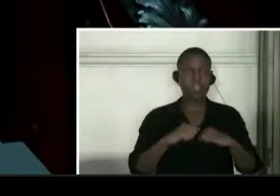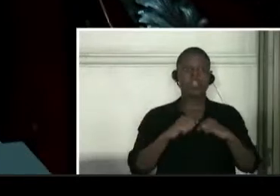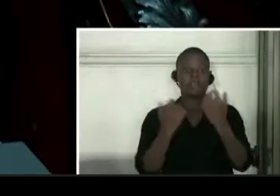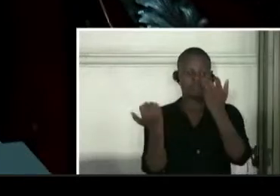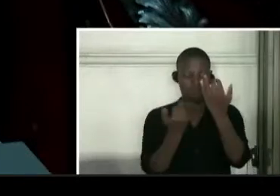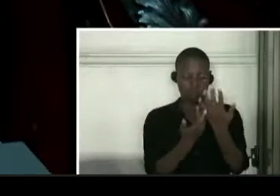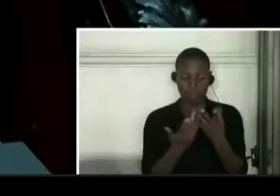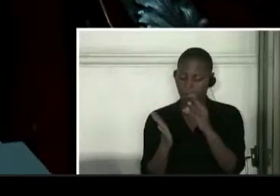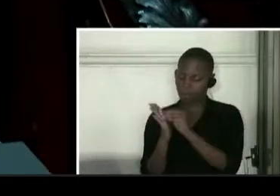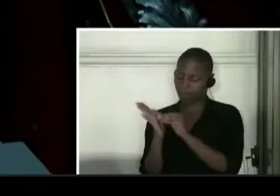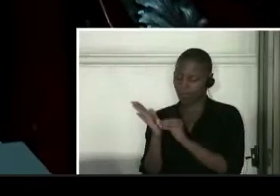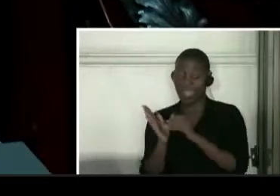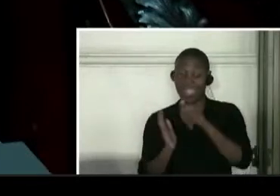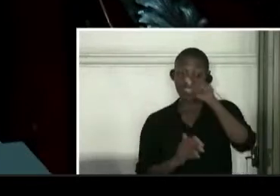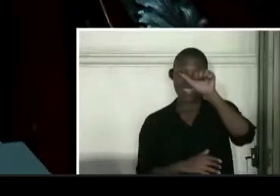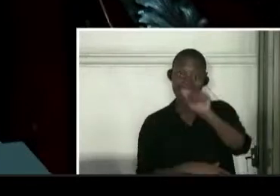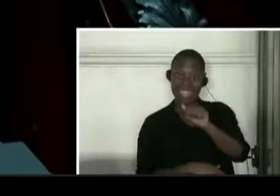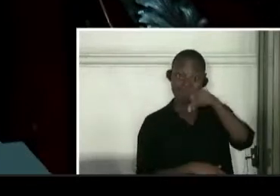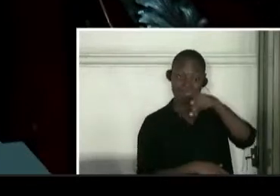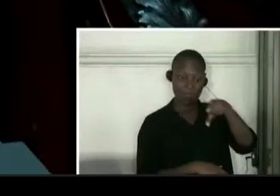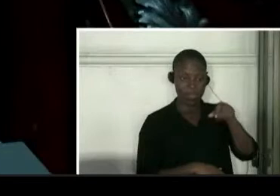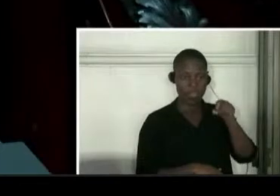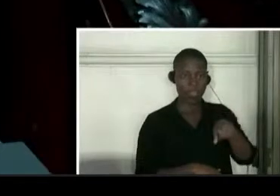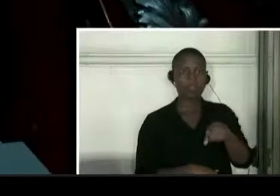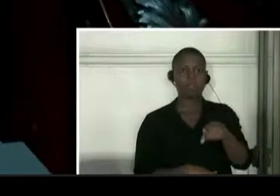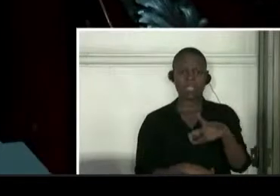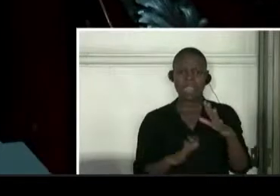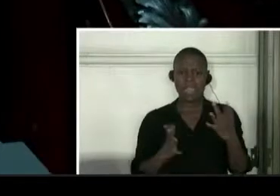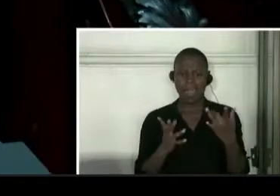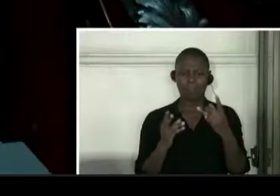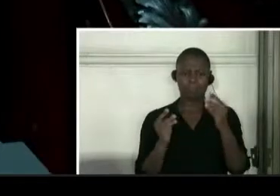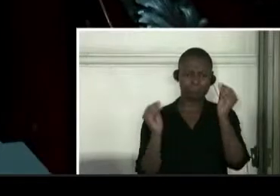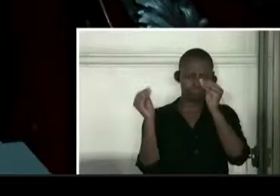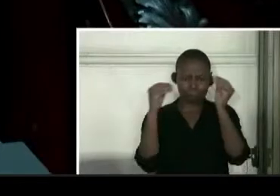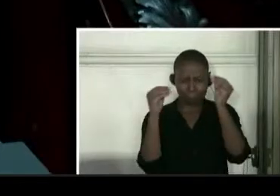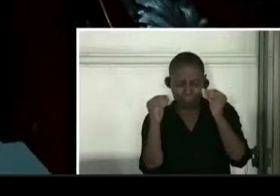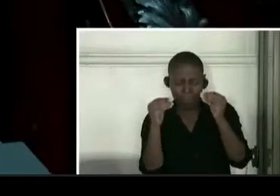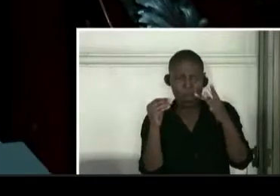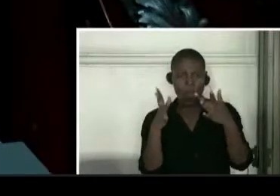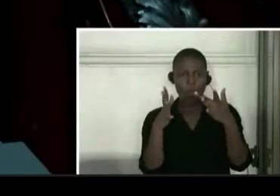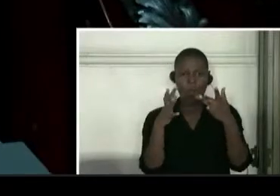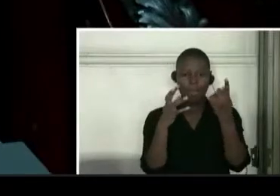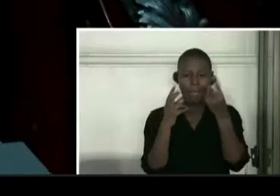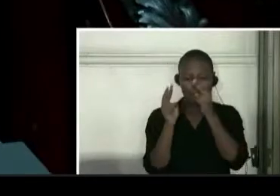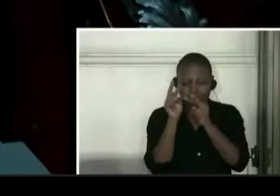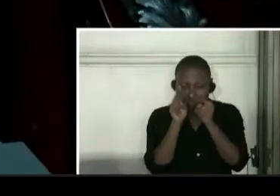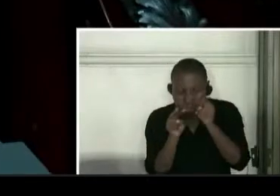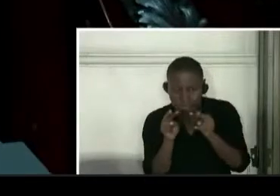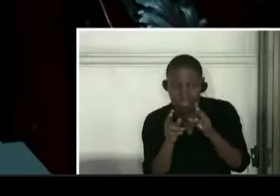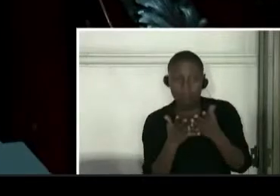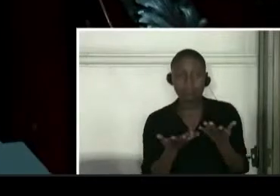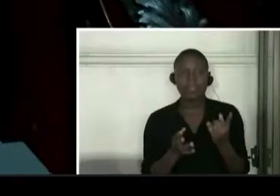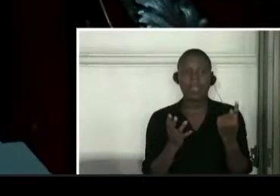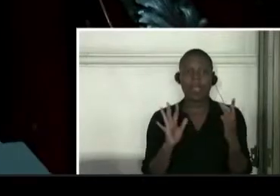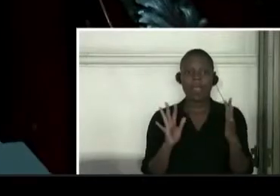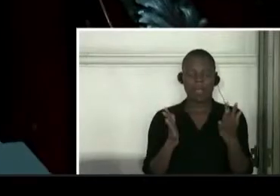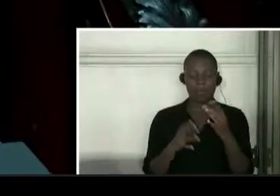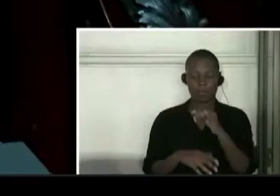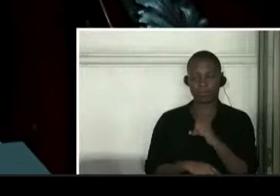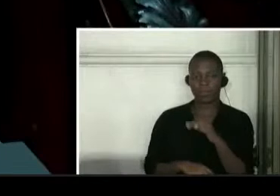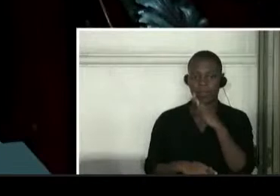APP. Analysis of the budget and APP. The analysis was done by considering the following